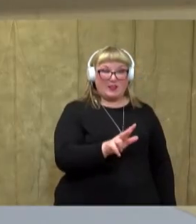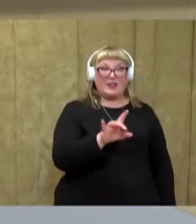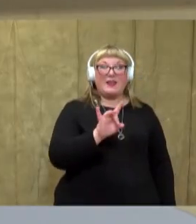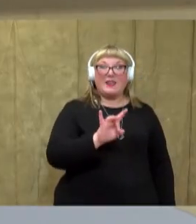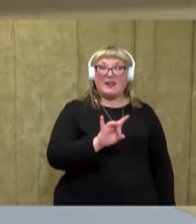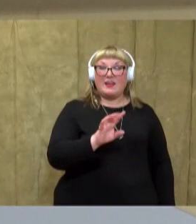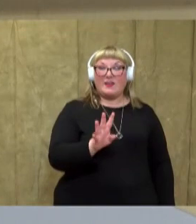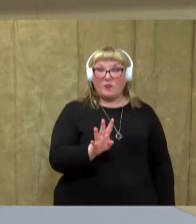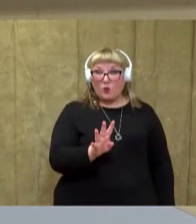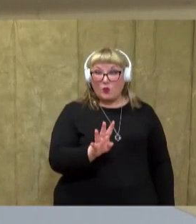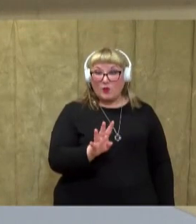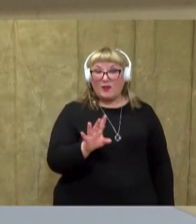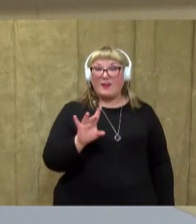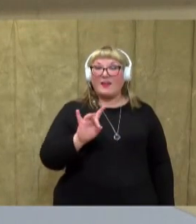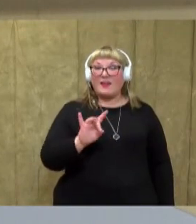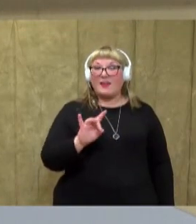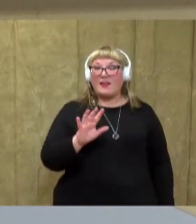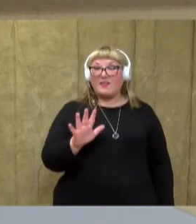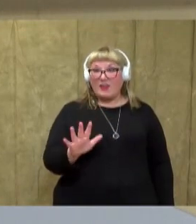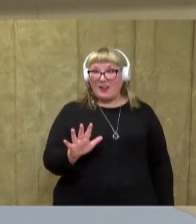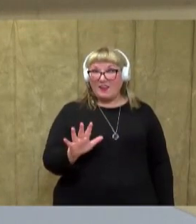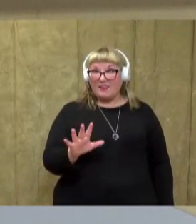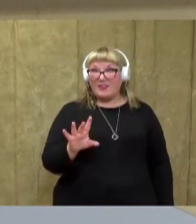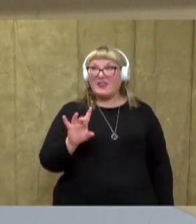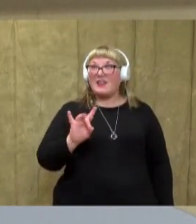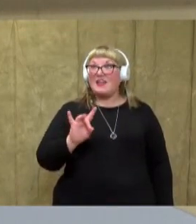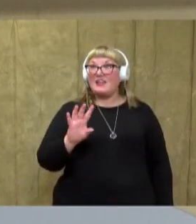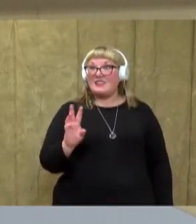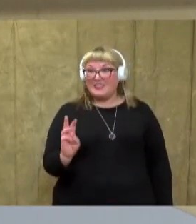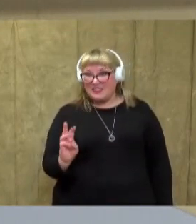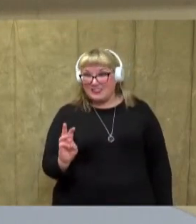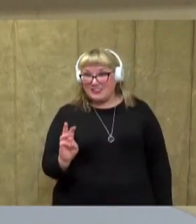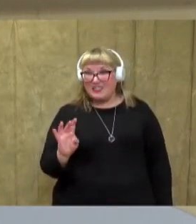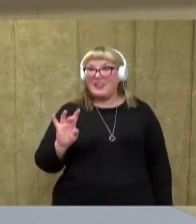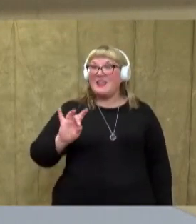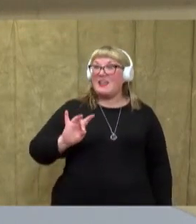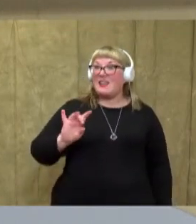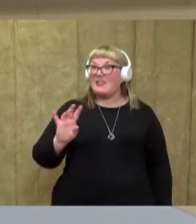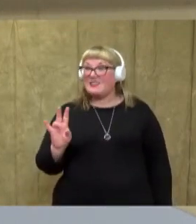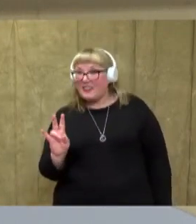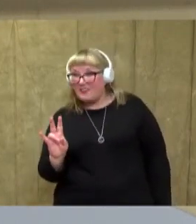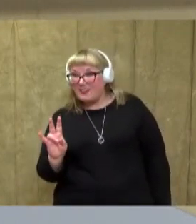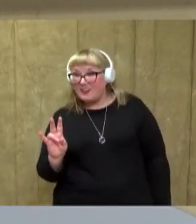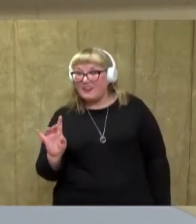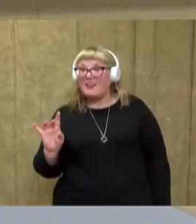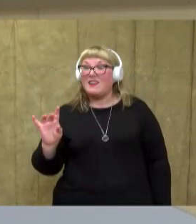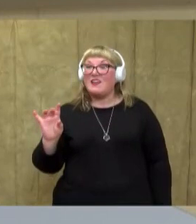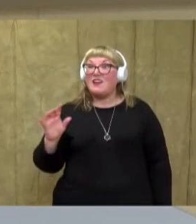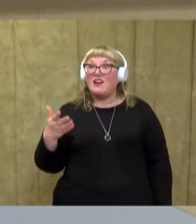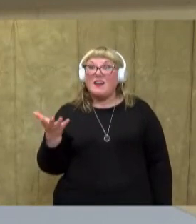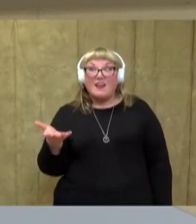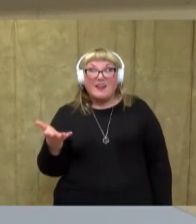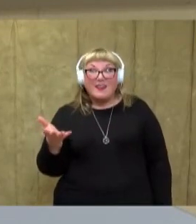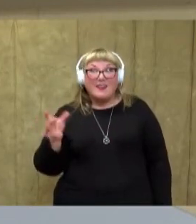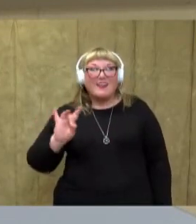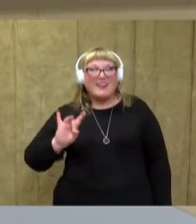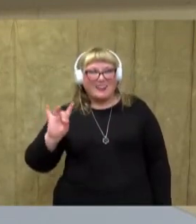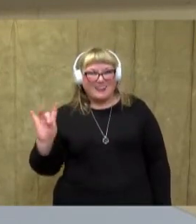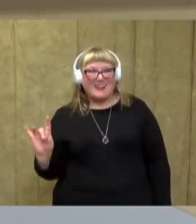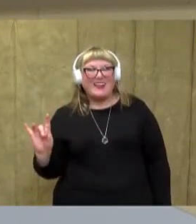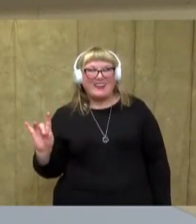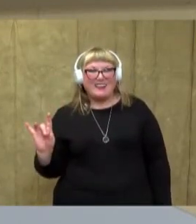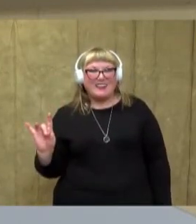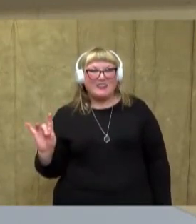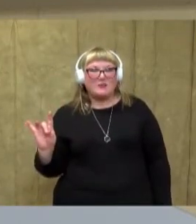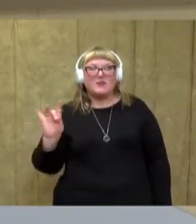83, 84, 85, 86, 87,